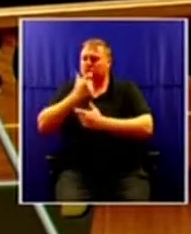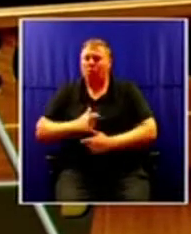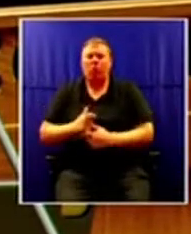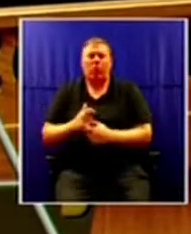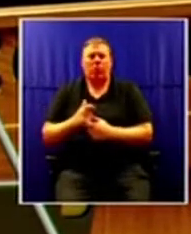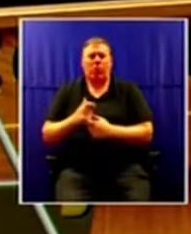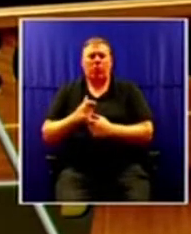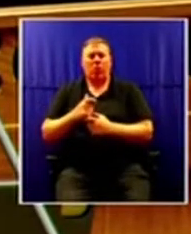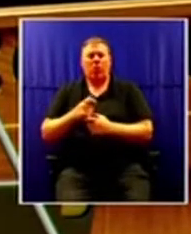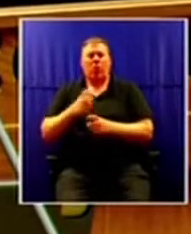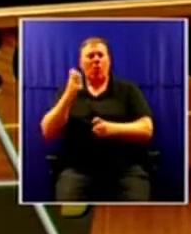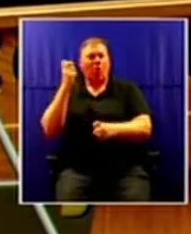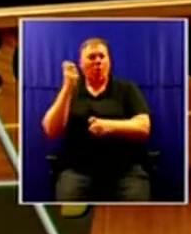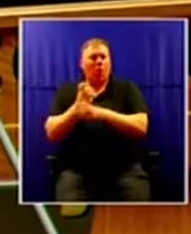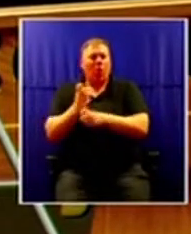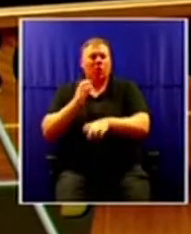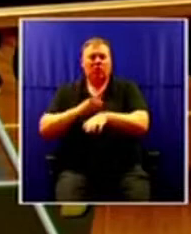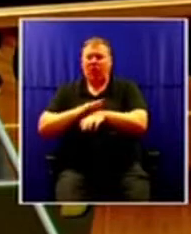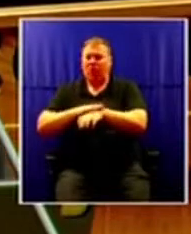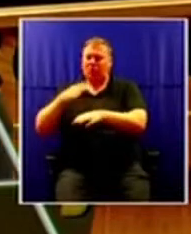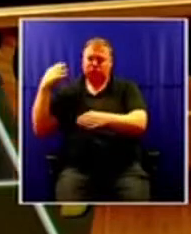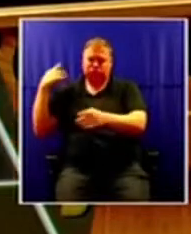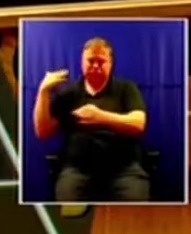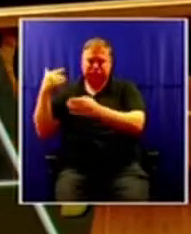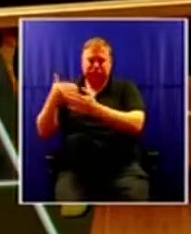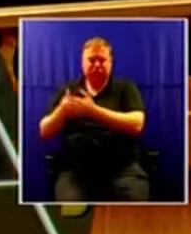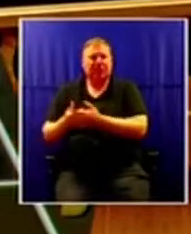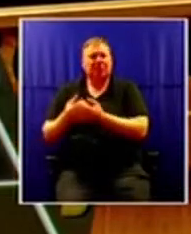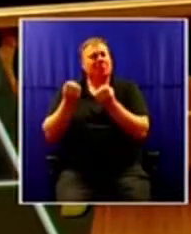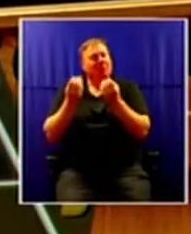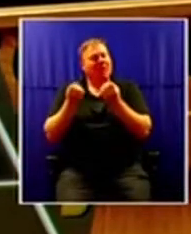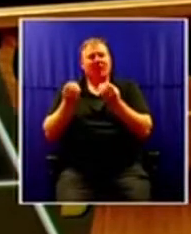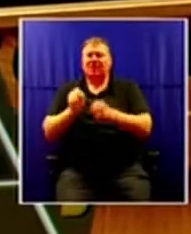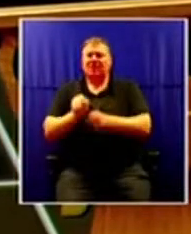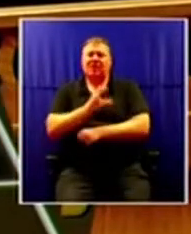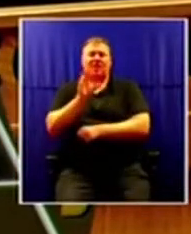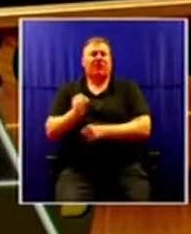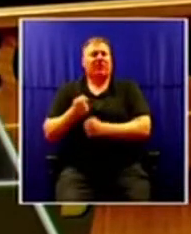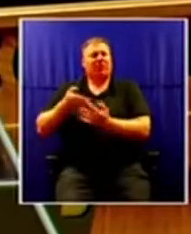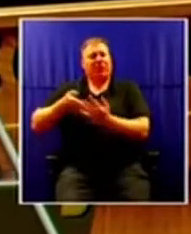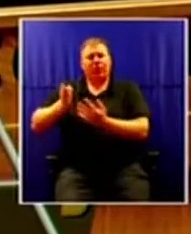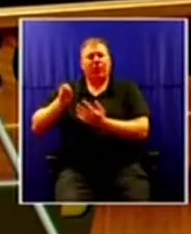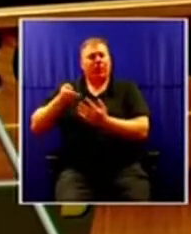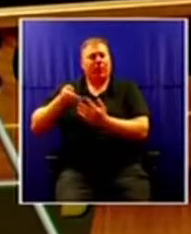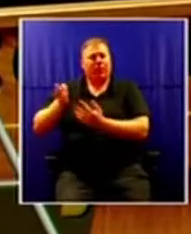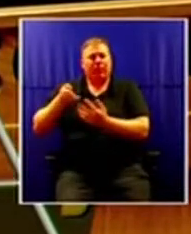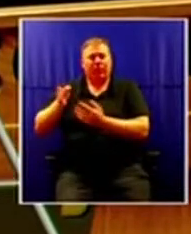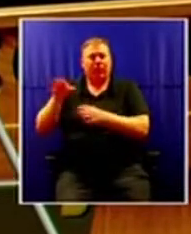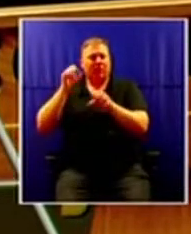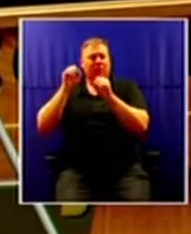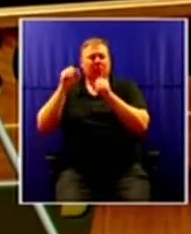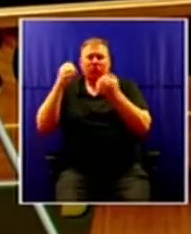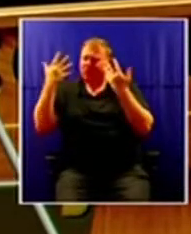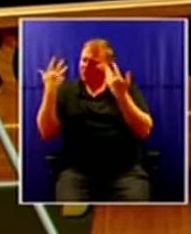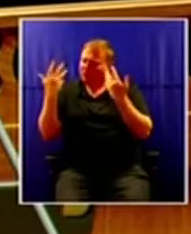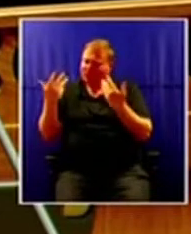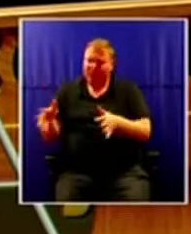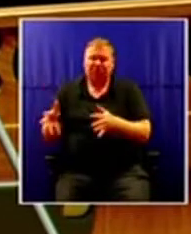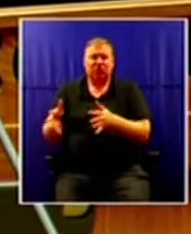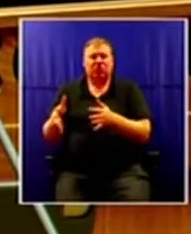the hardship that so many South Africans have experienced and continue to